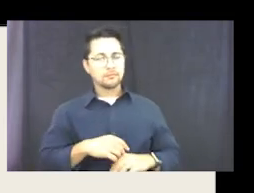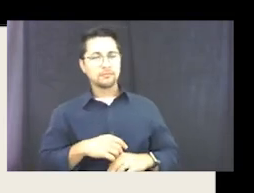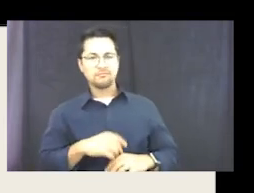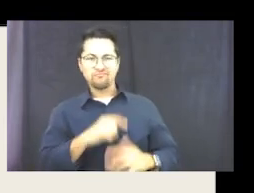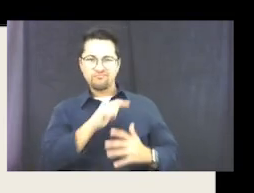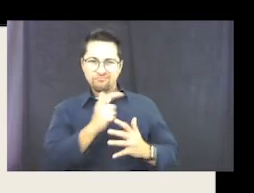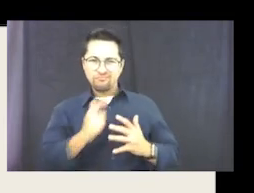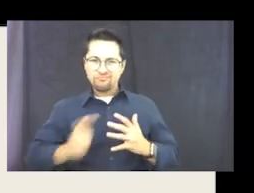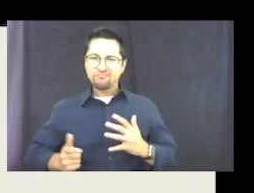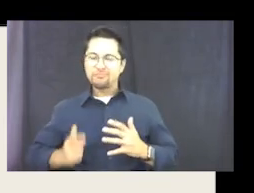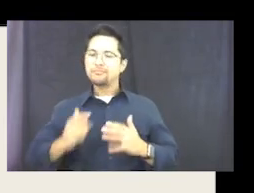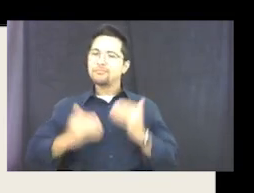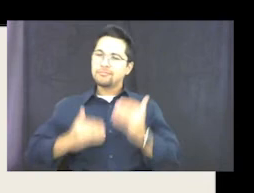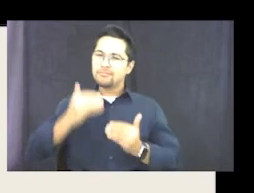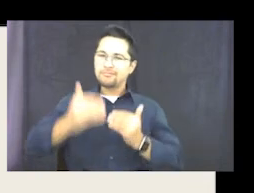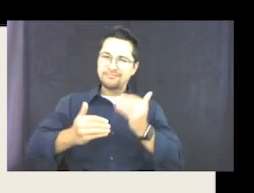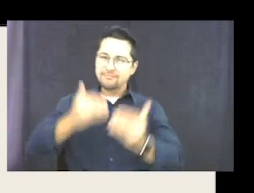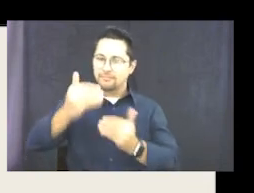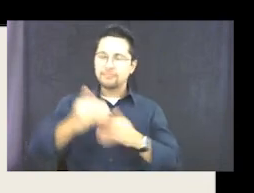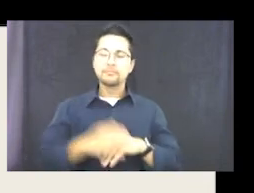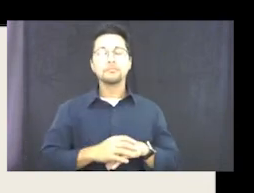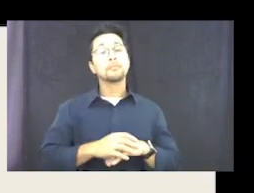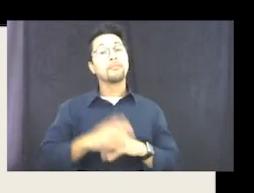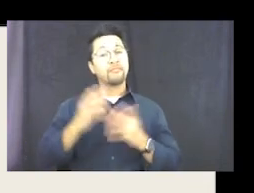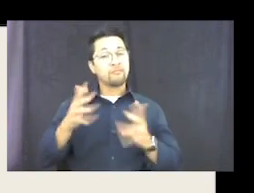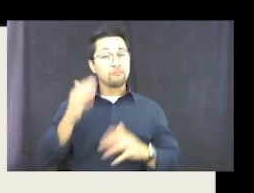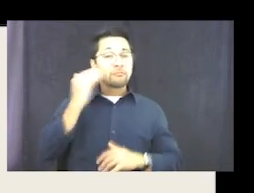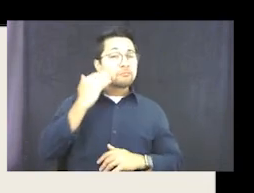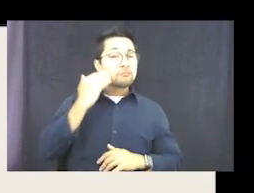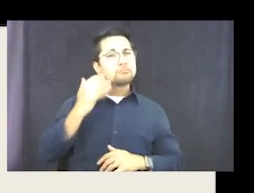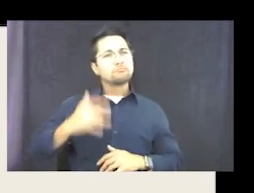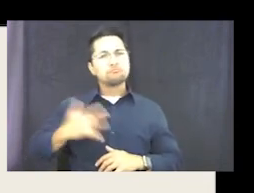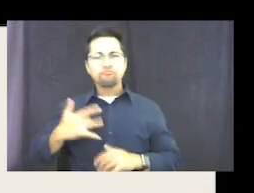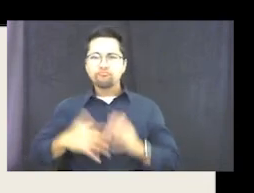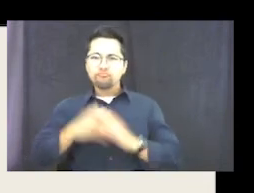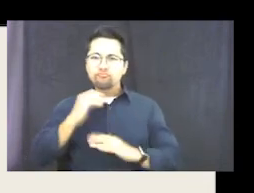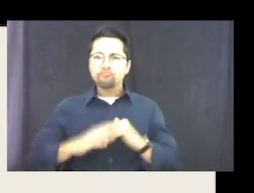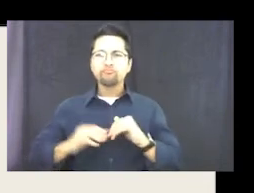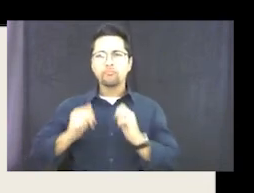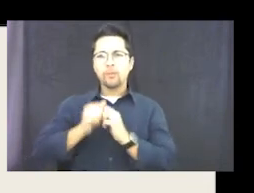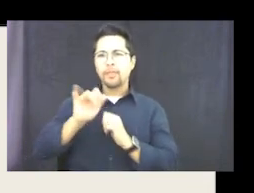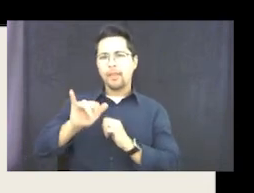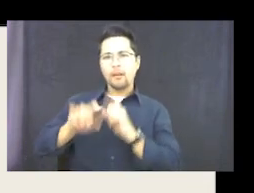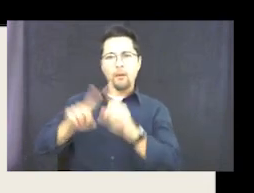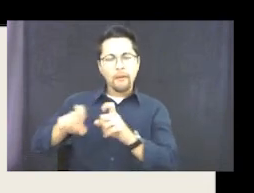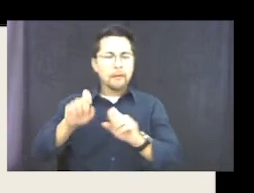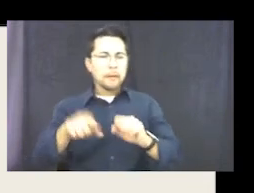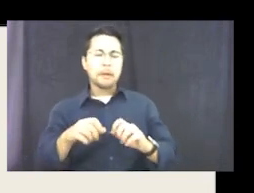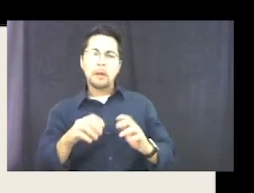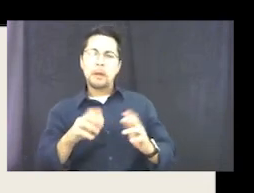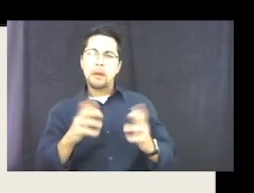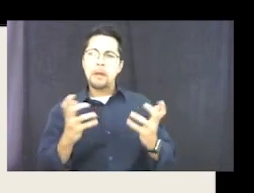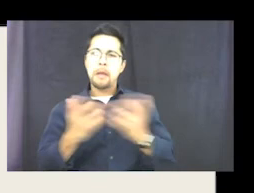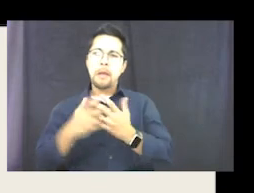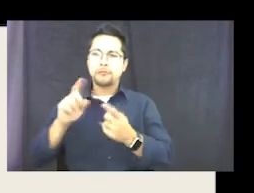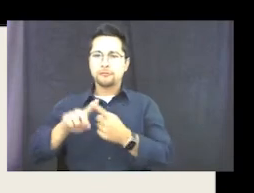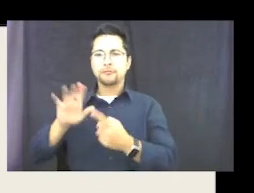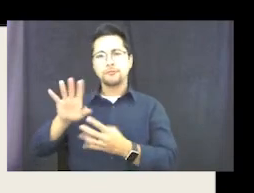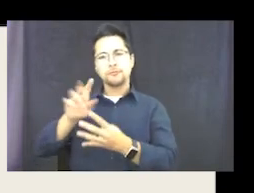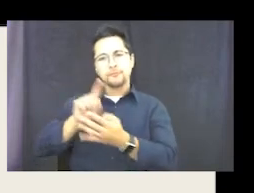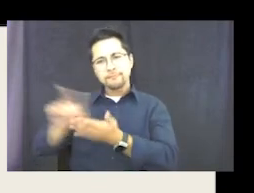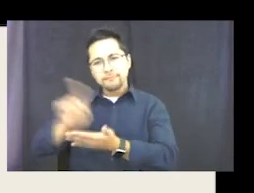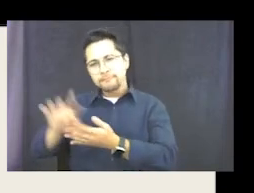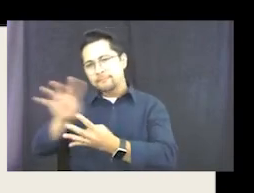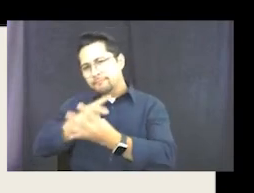into a step-by-step planning guide. After you become familiar and comfortable with the planning questions, you can generalize planning to your weekly planner, your